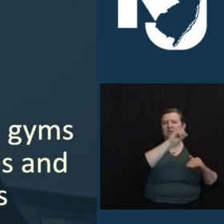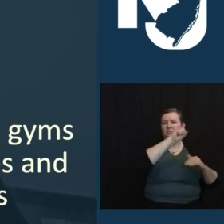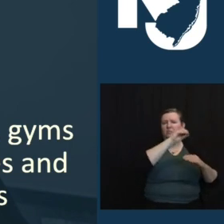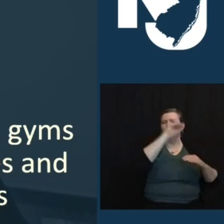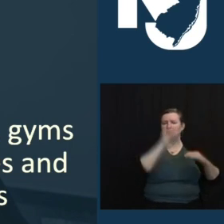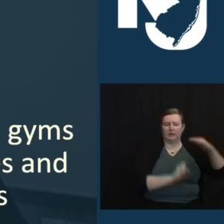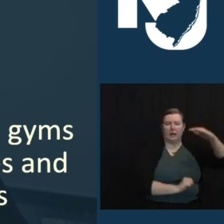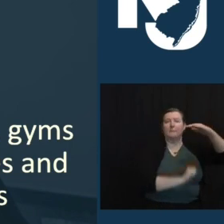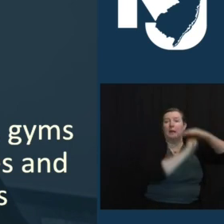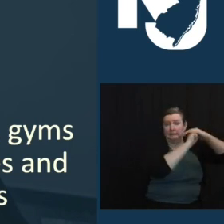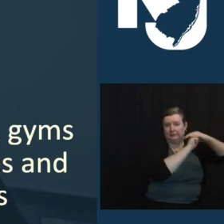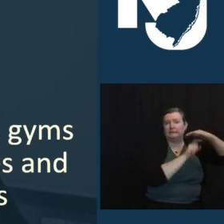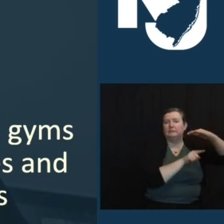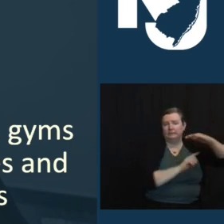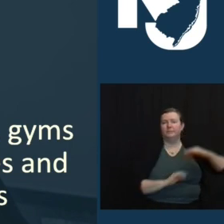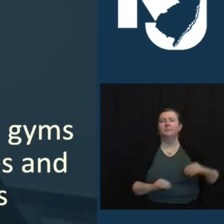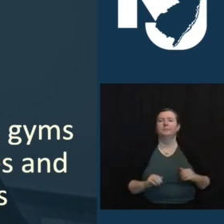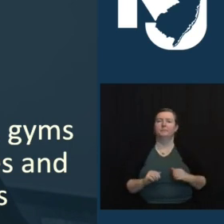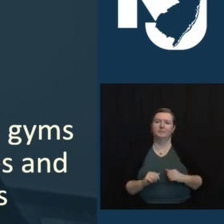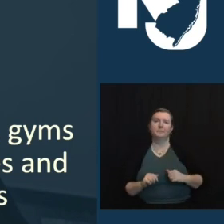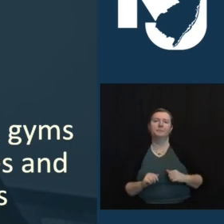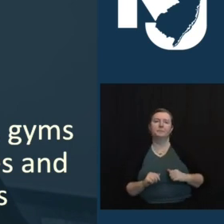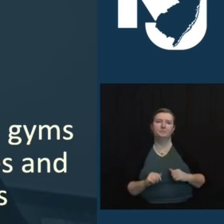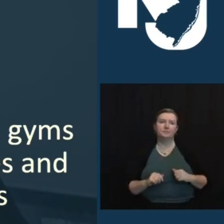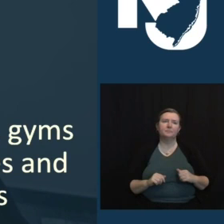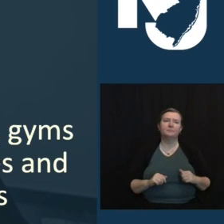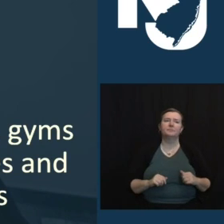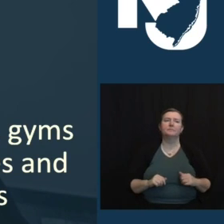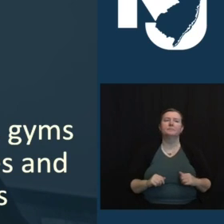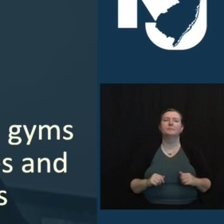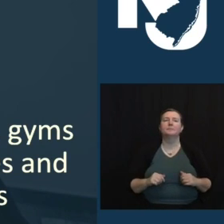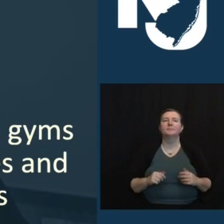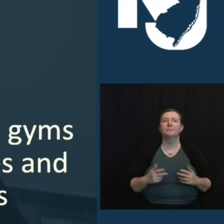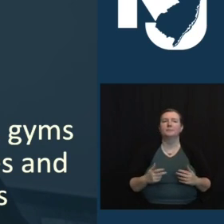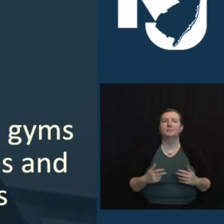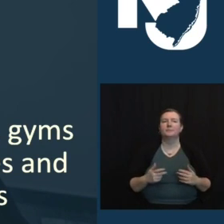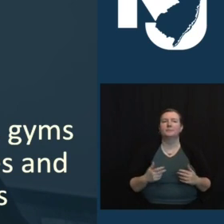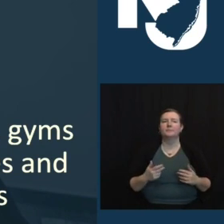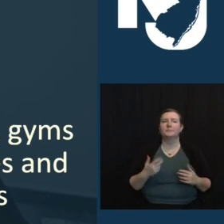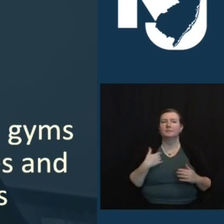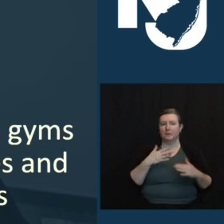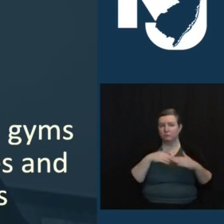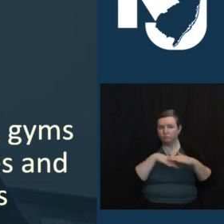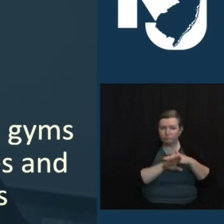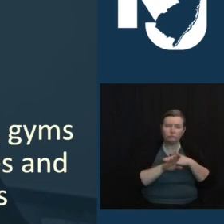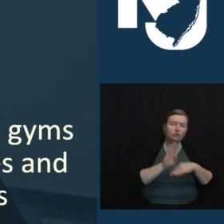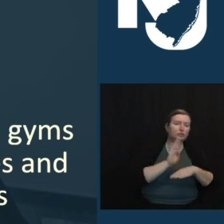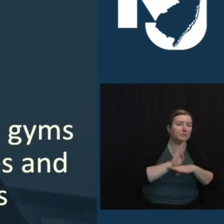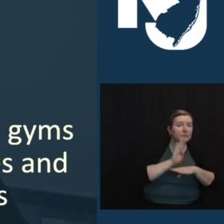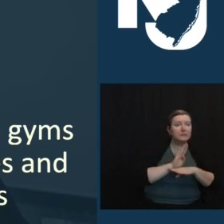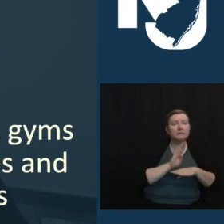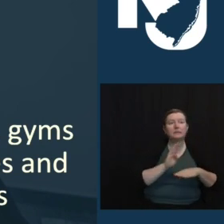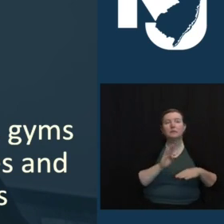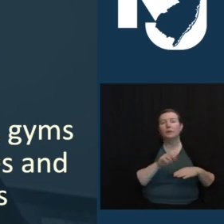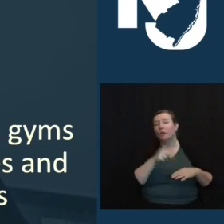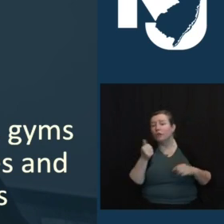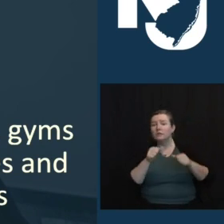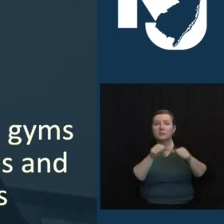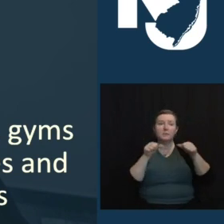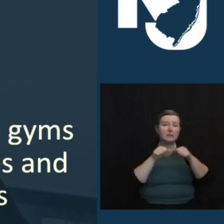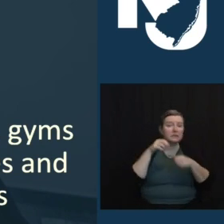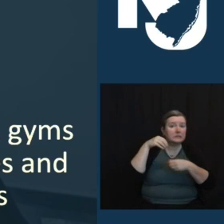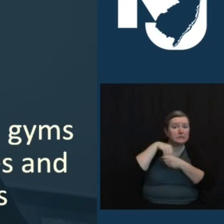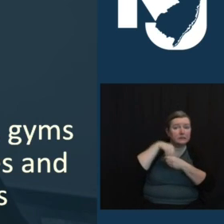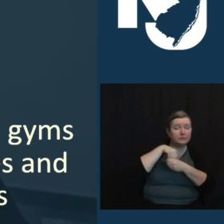their listed capacities. As you head into these businesses or to other indoor settings where capacities are expanding,